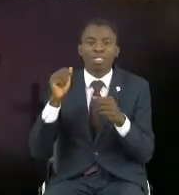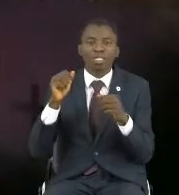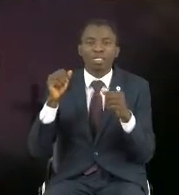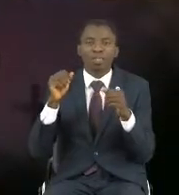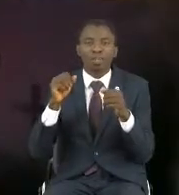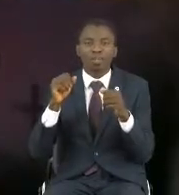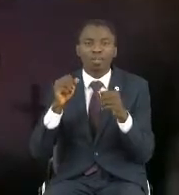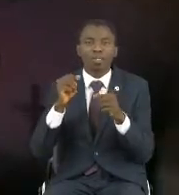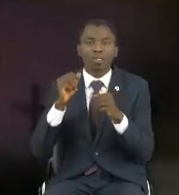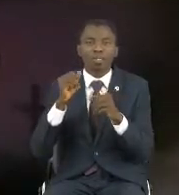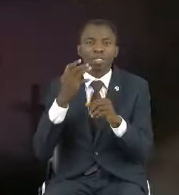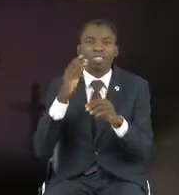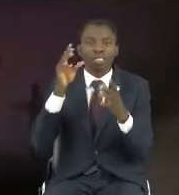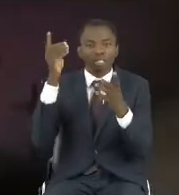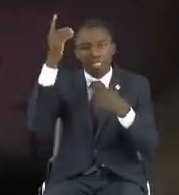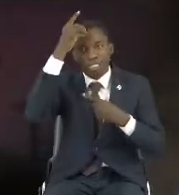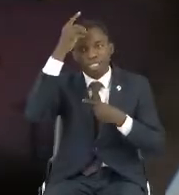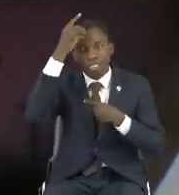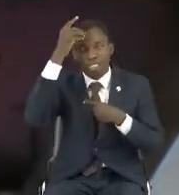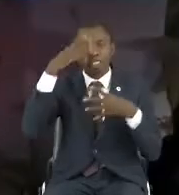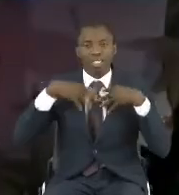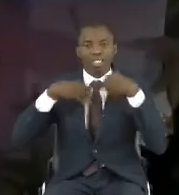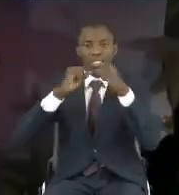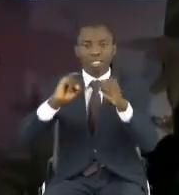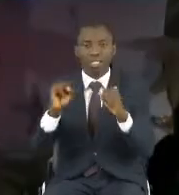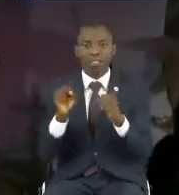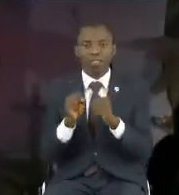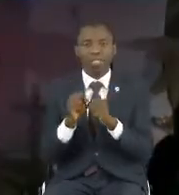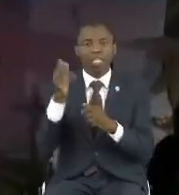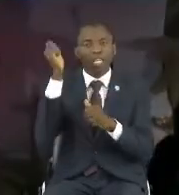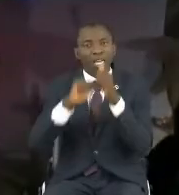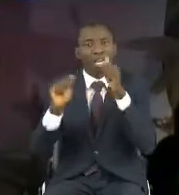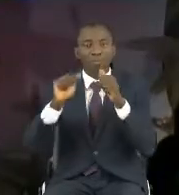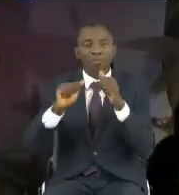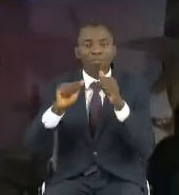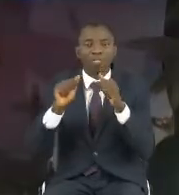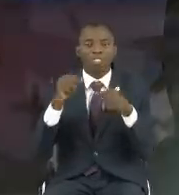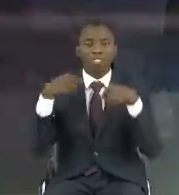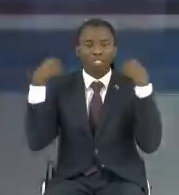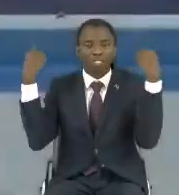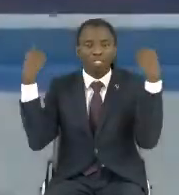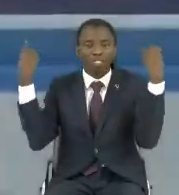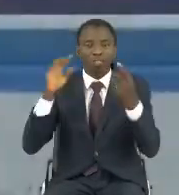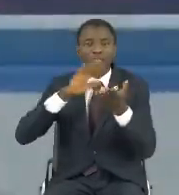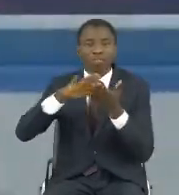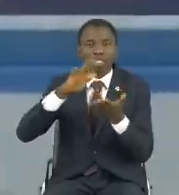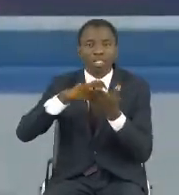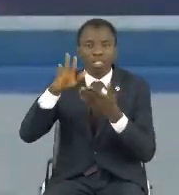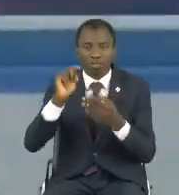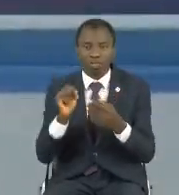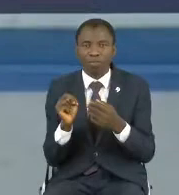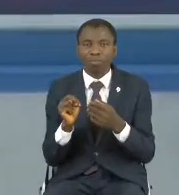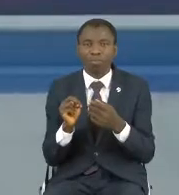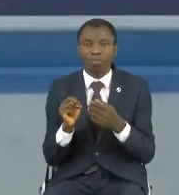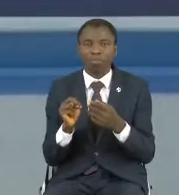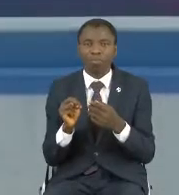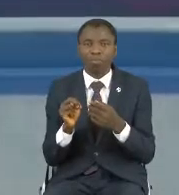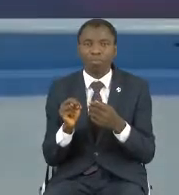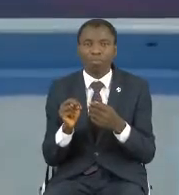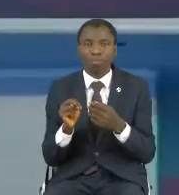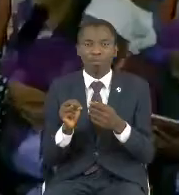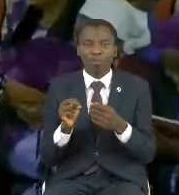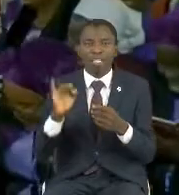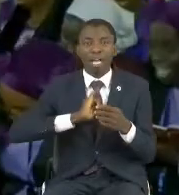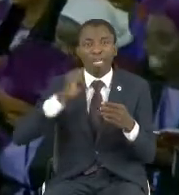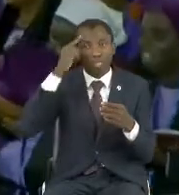Every disease healed. Every sin forgiven. I thought you would shout